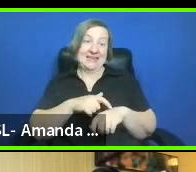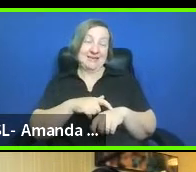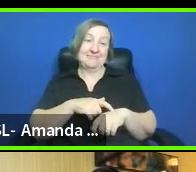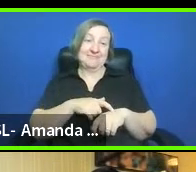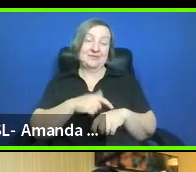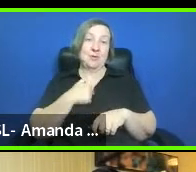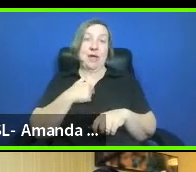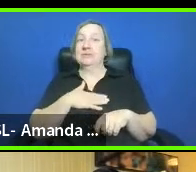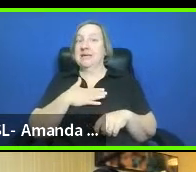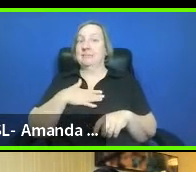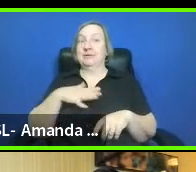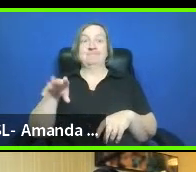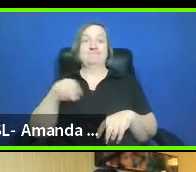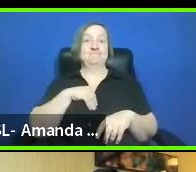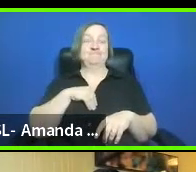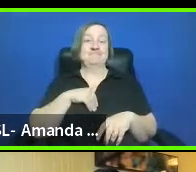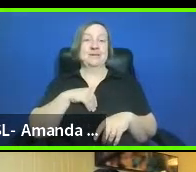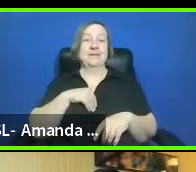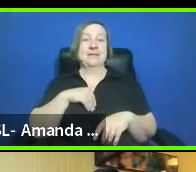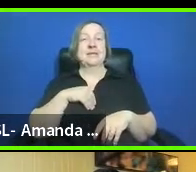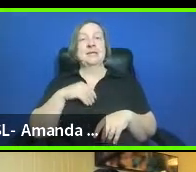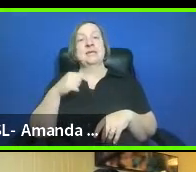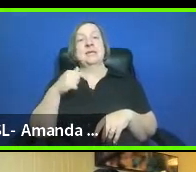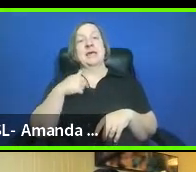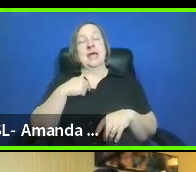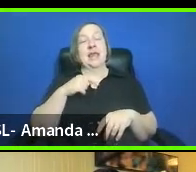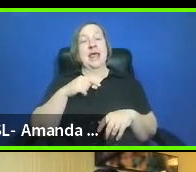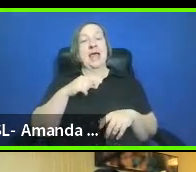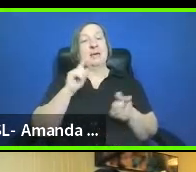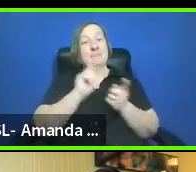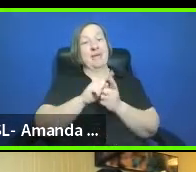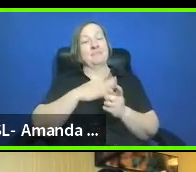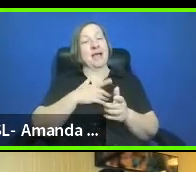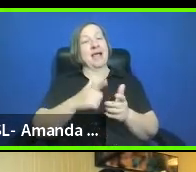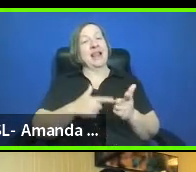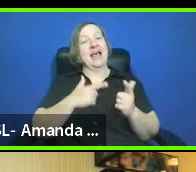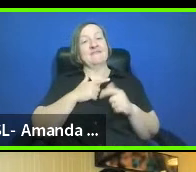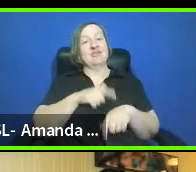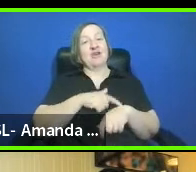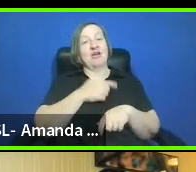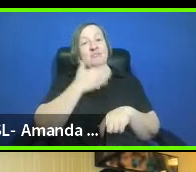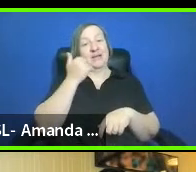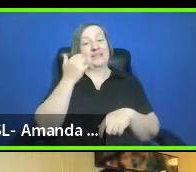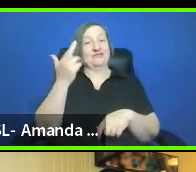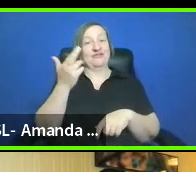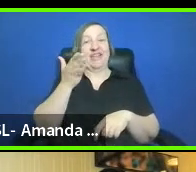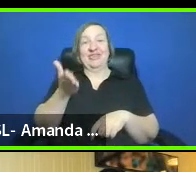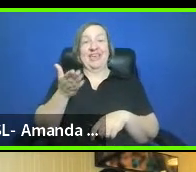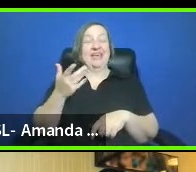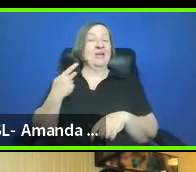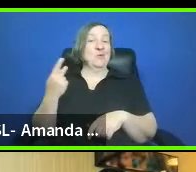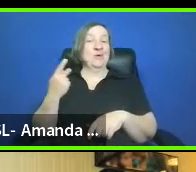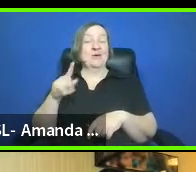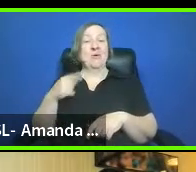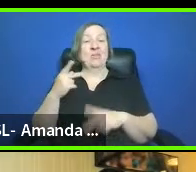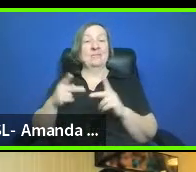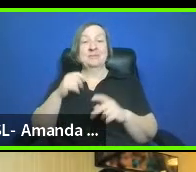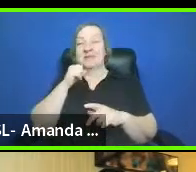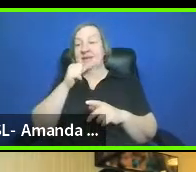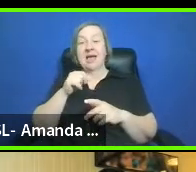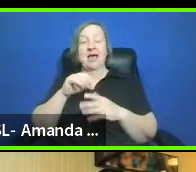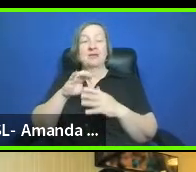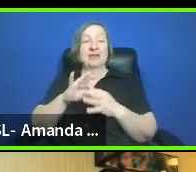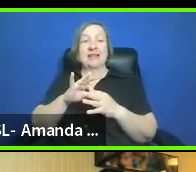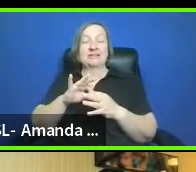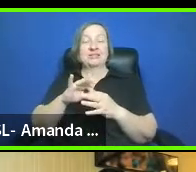was happy to take it and ended up meeting literally my lifelong best friend there. We were the only 2 people not related to the